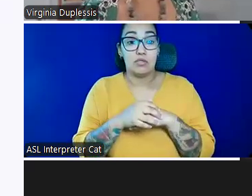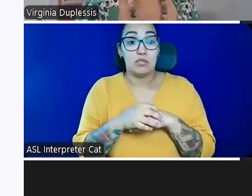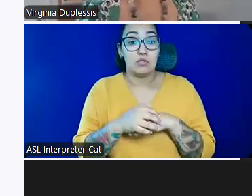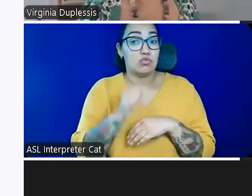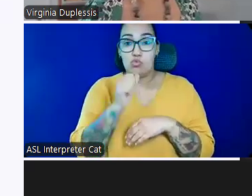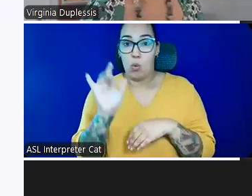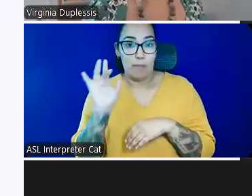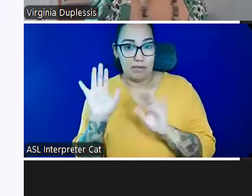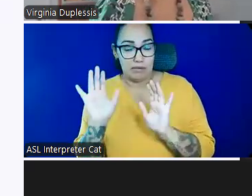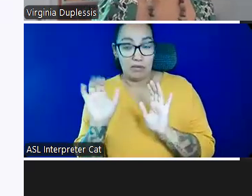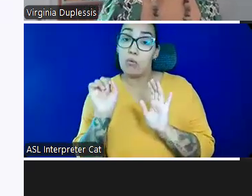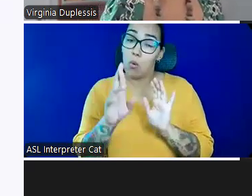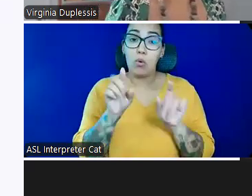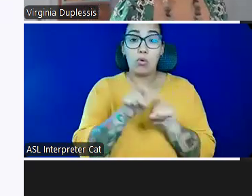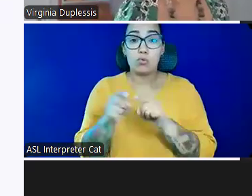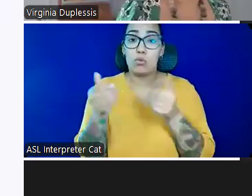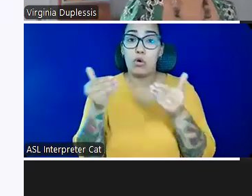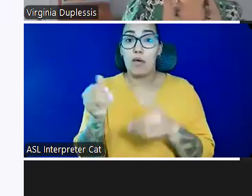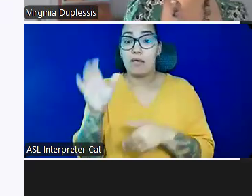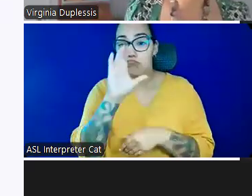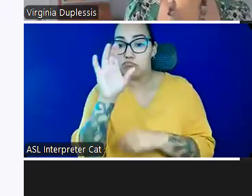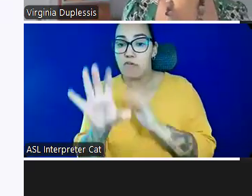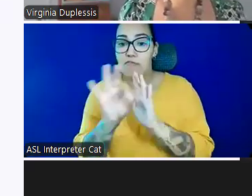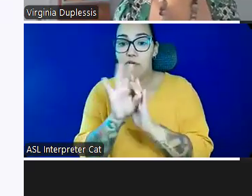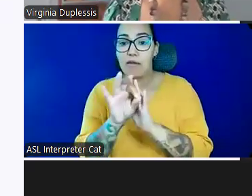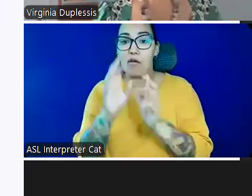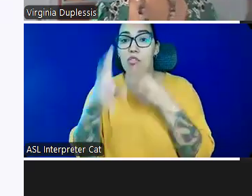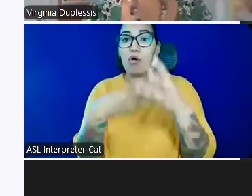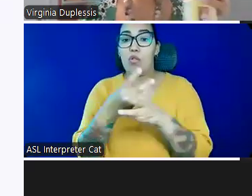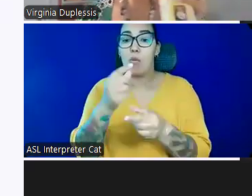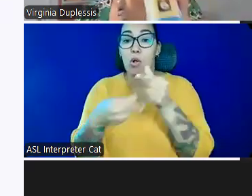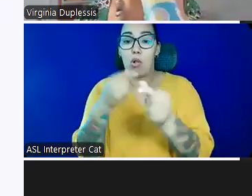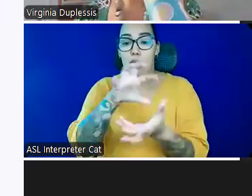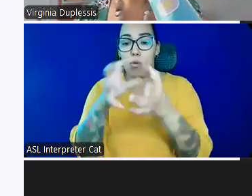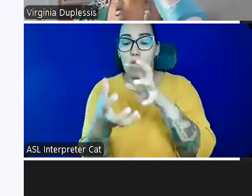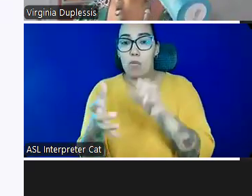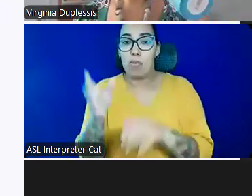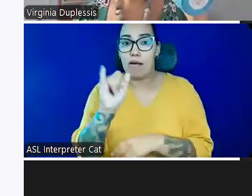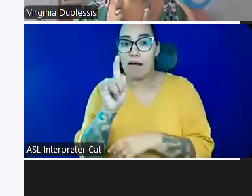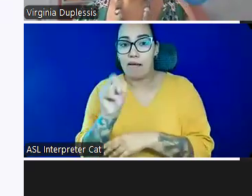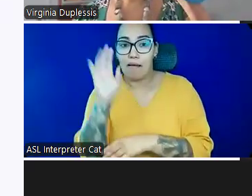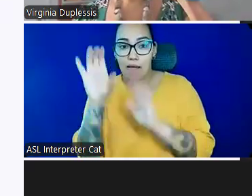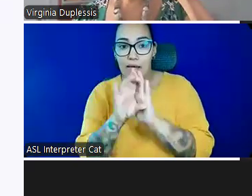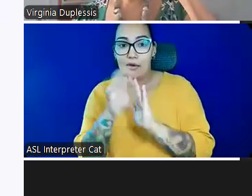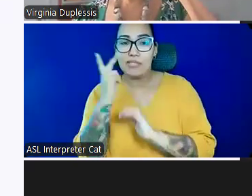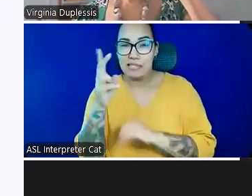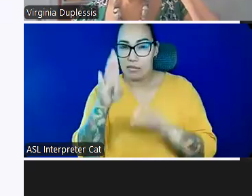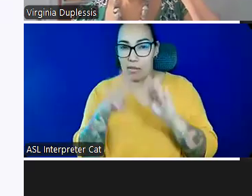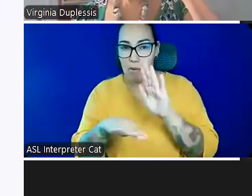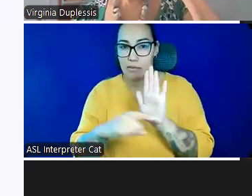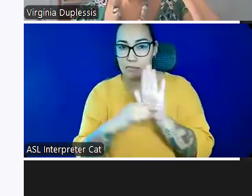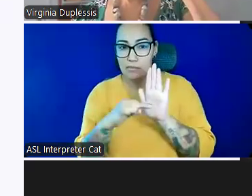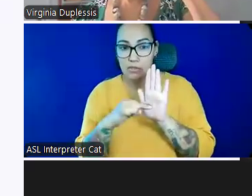selection, or you can also go ahead and locate the globe icon that says interpretation at the bottom of the screen and